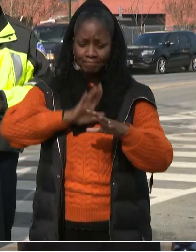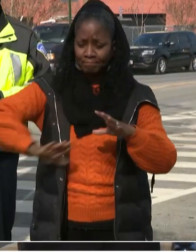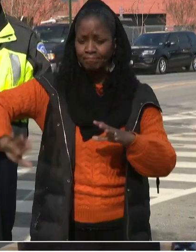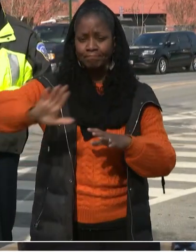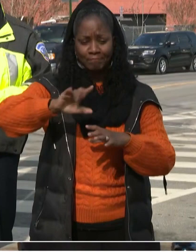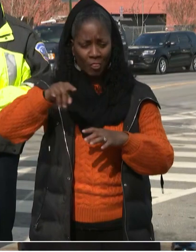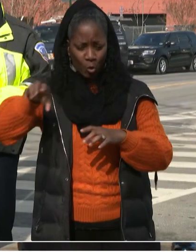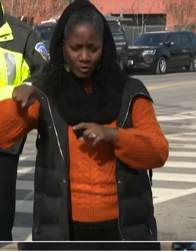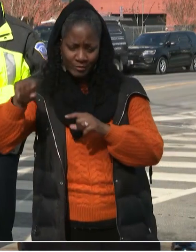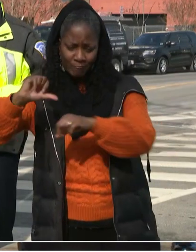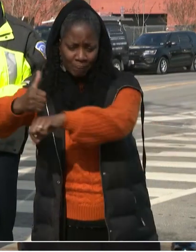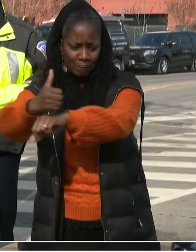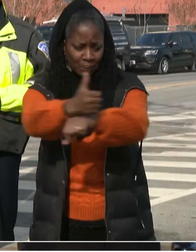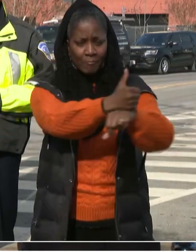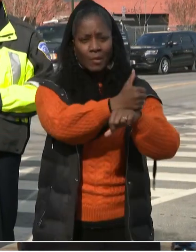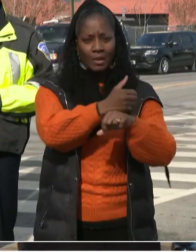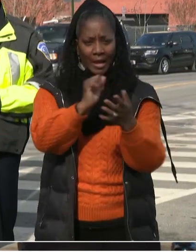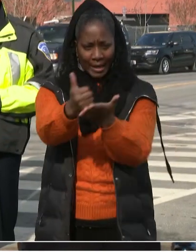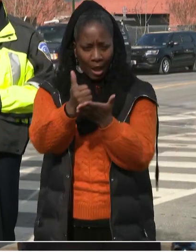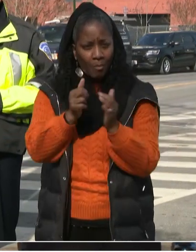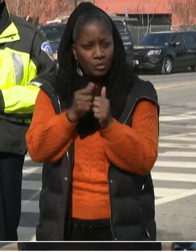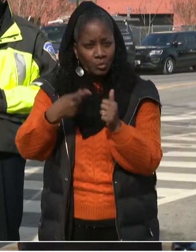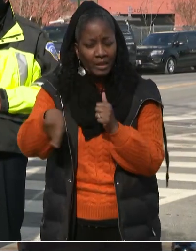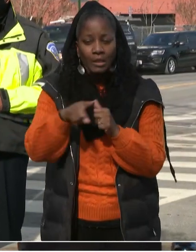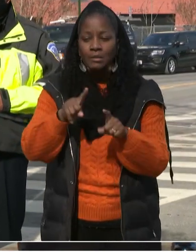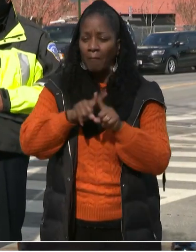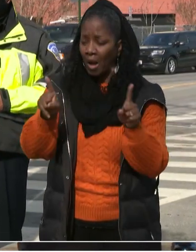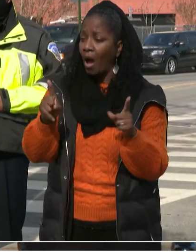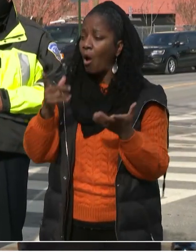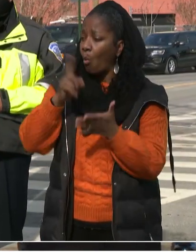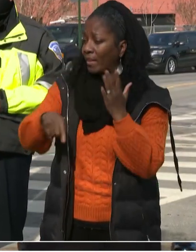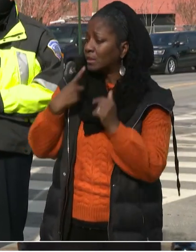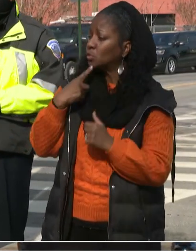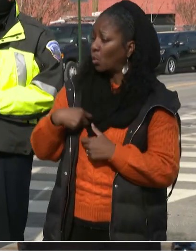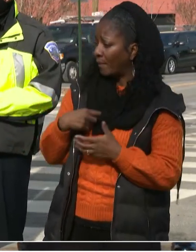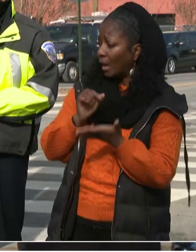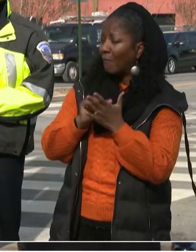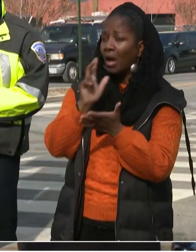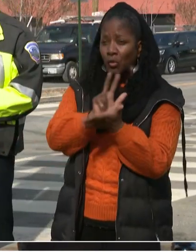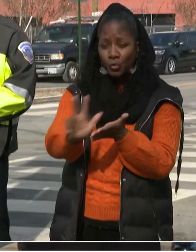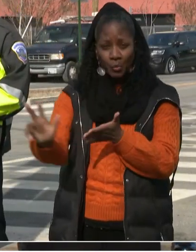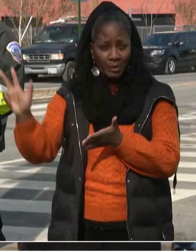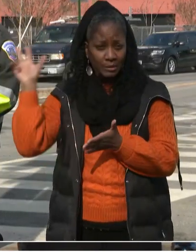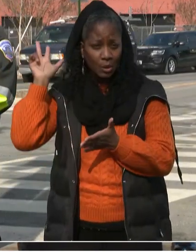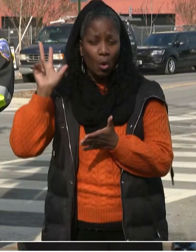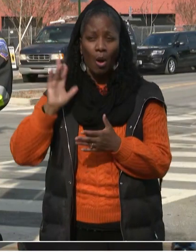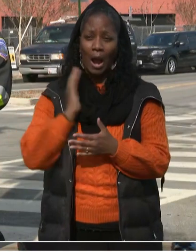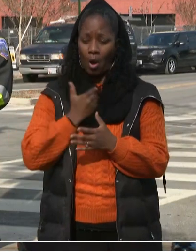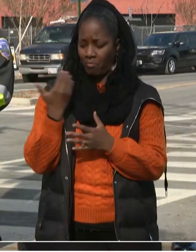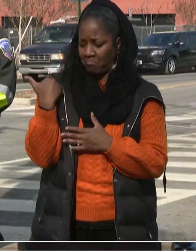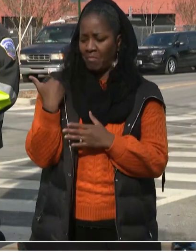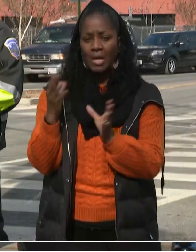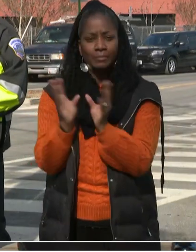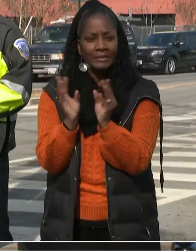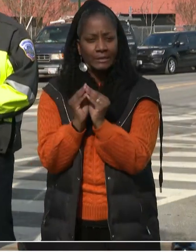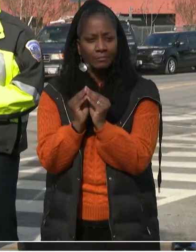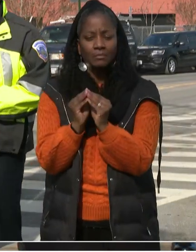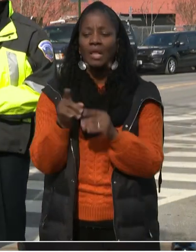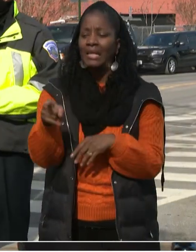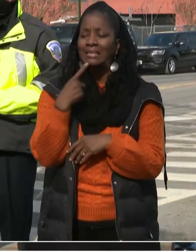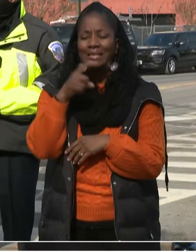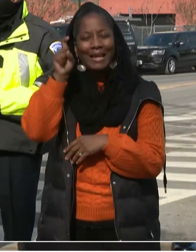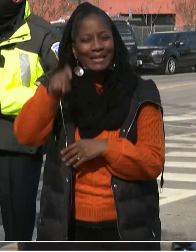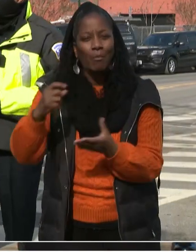municipalities who can help us with these things. But what I was told as far as about 3 weeks ago in our last meeting is that they needed